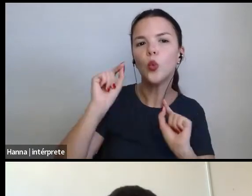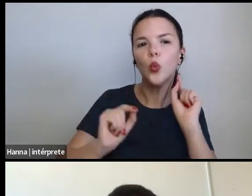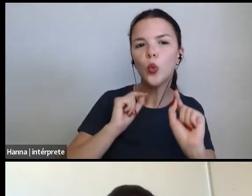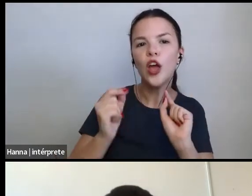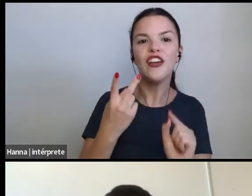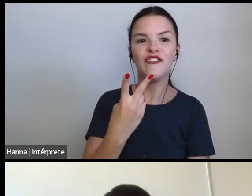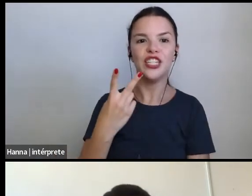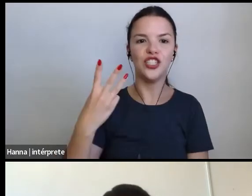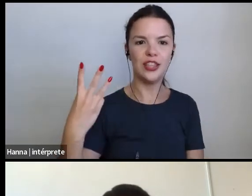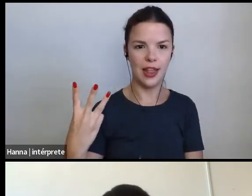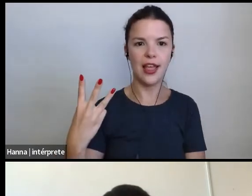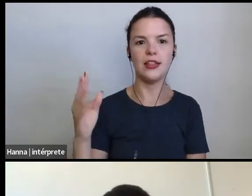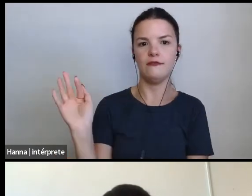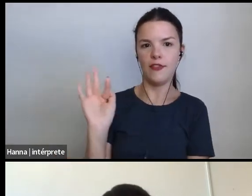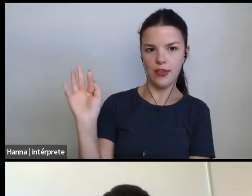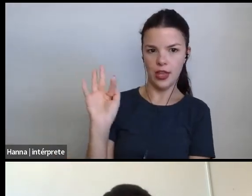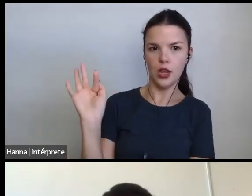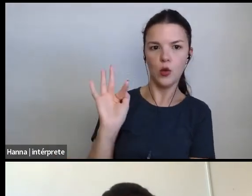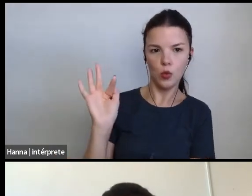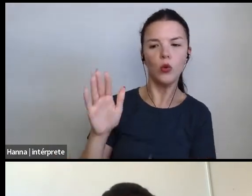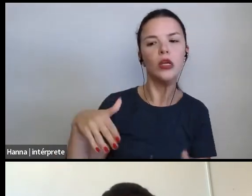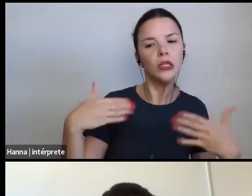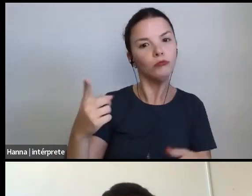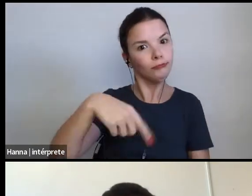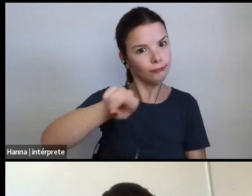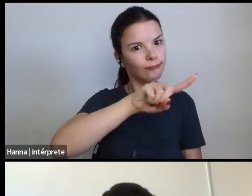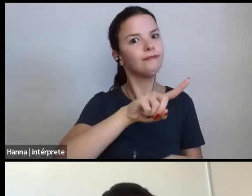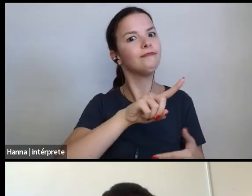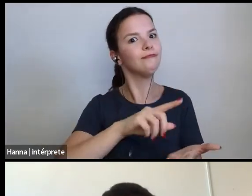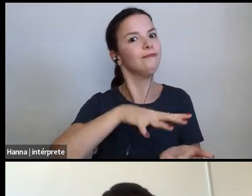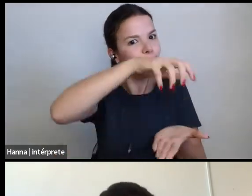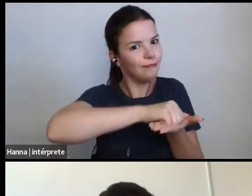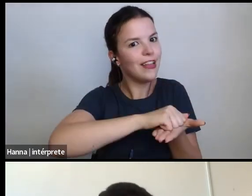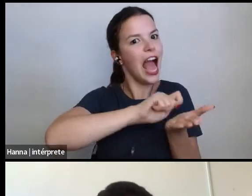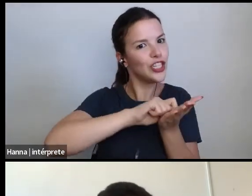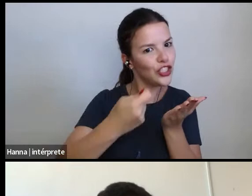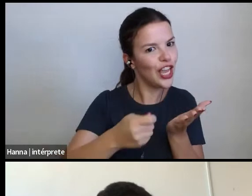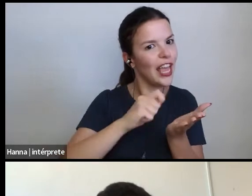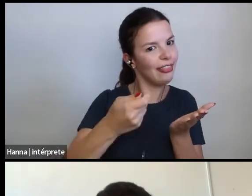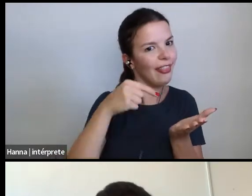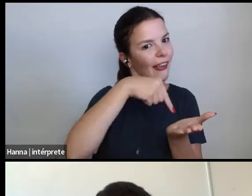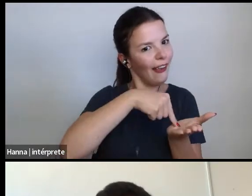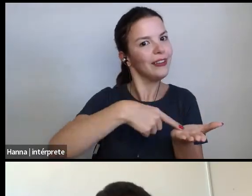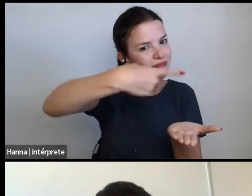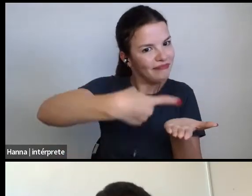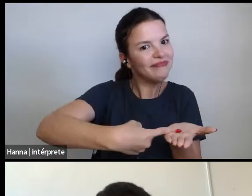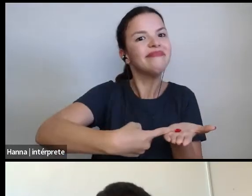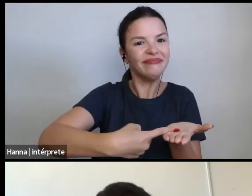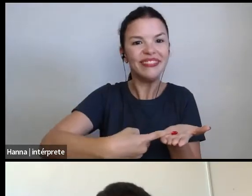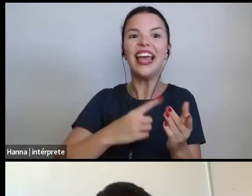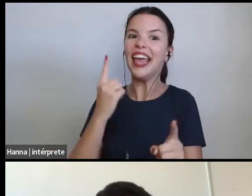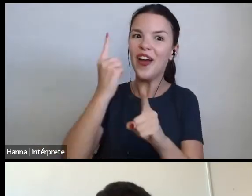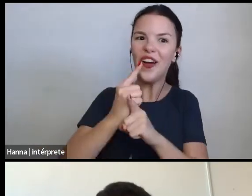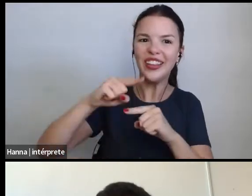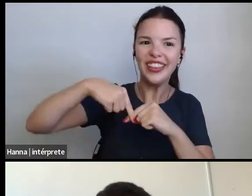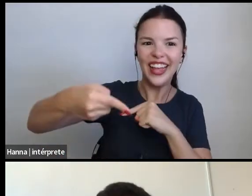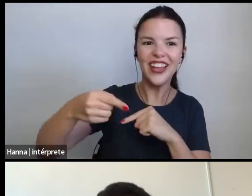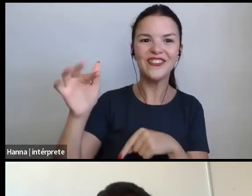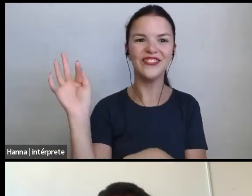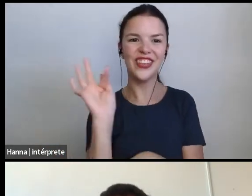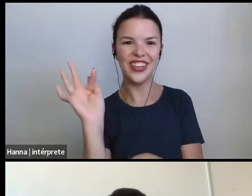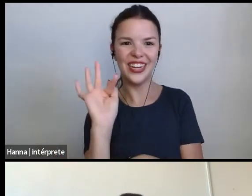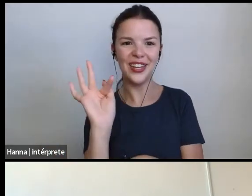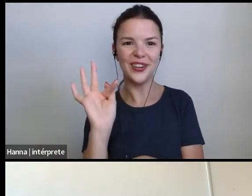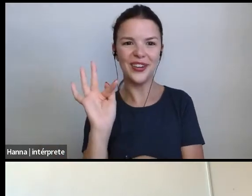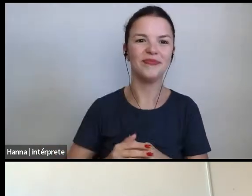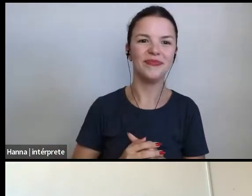of February. So please mark the day in your calendar and see you soon in February.